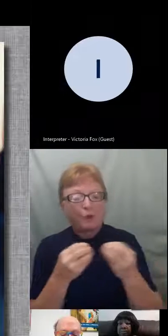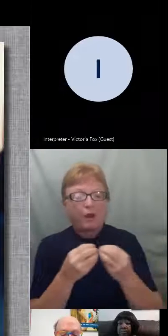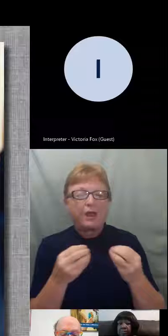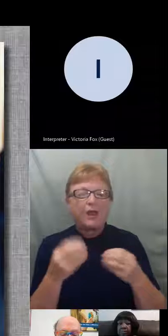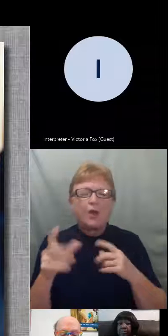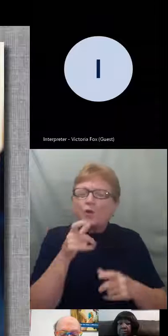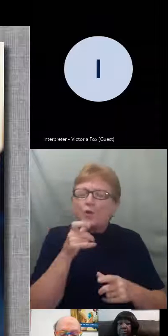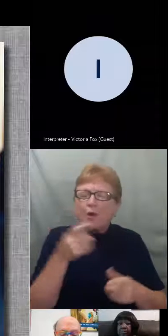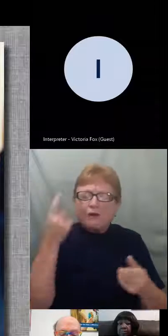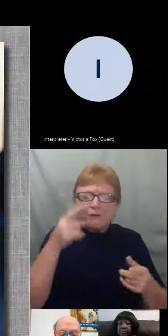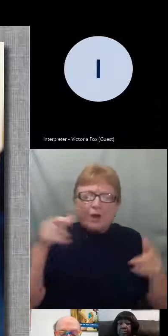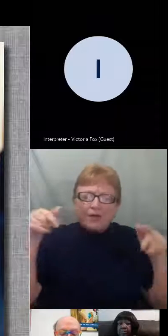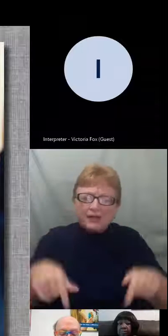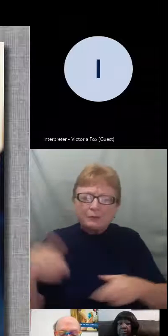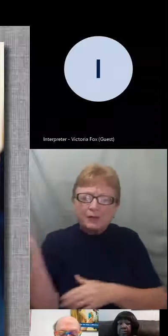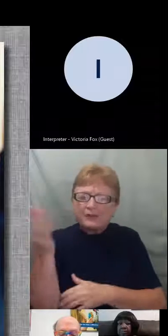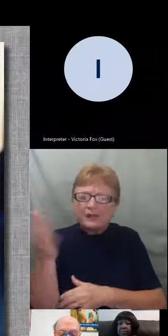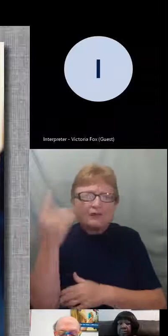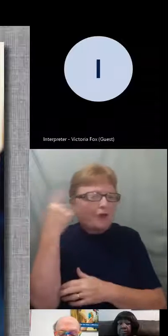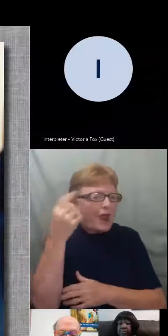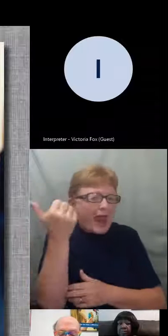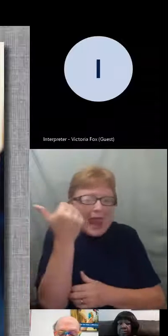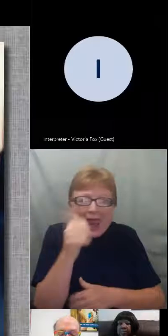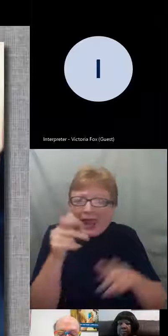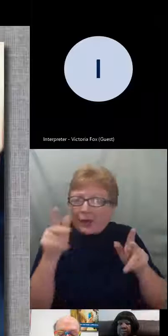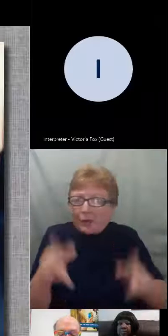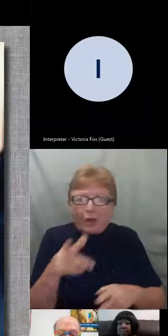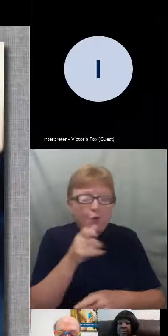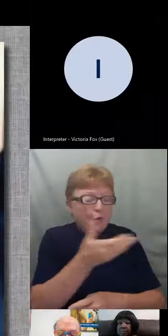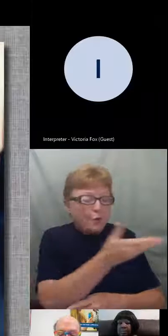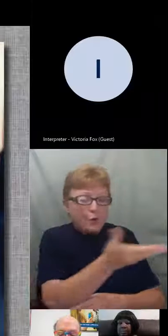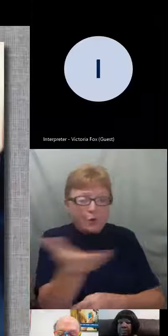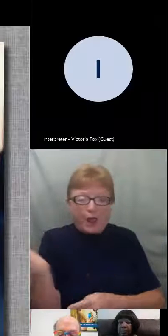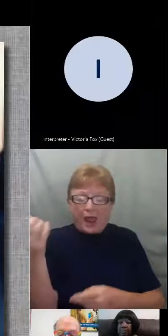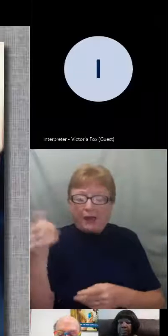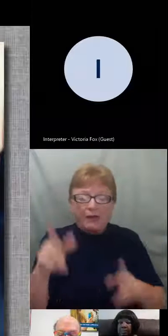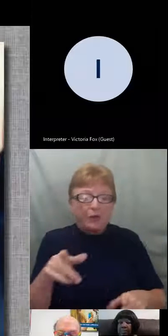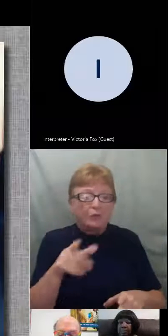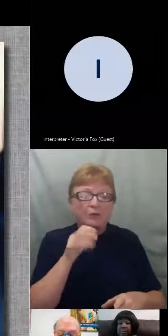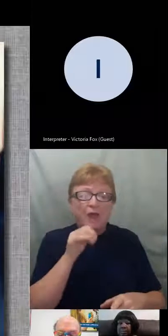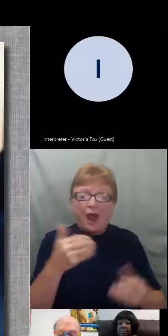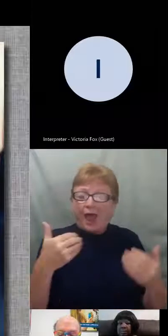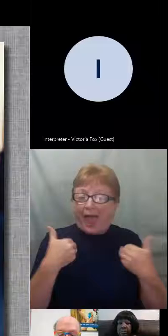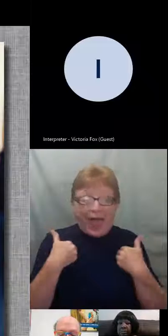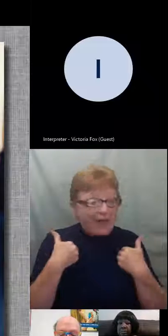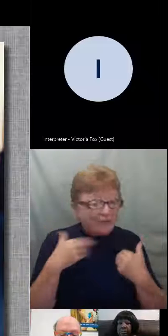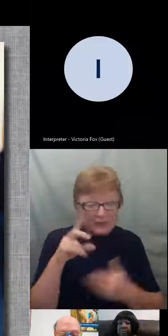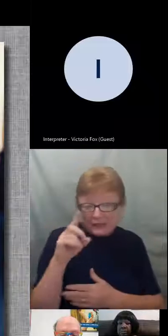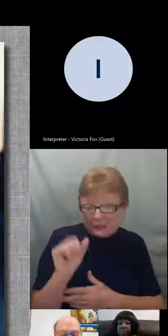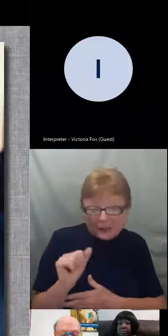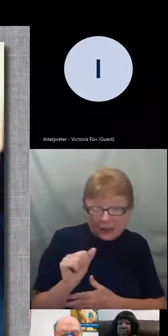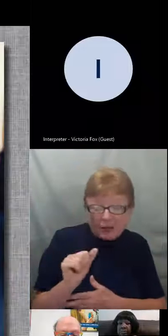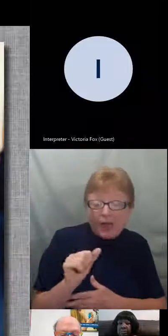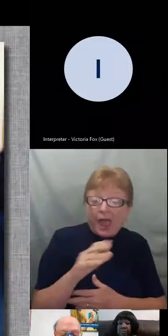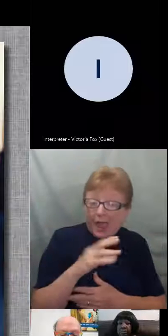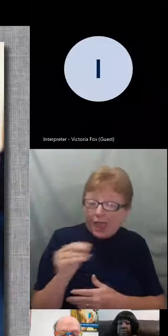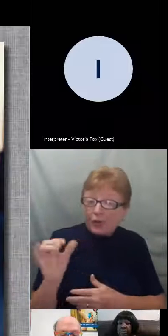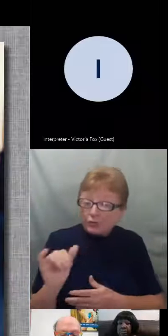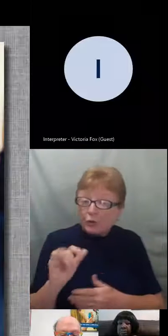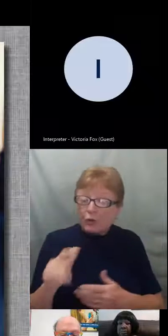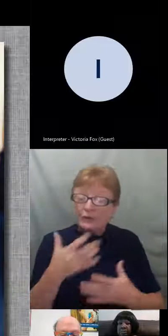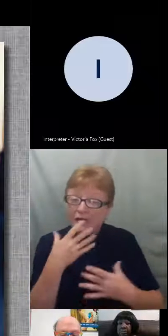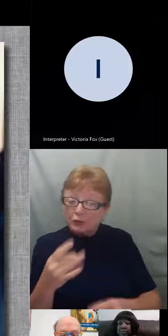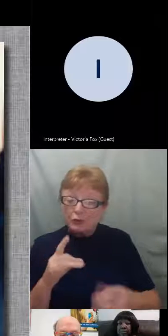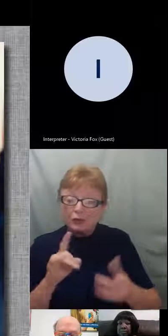This presentation is for anyone and everybody who have or doesn't have a disability and is interested